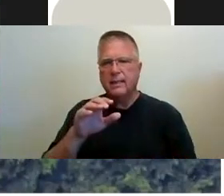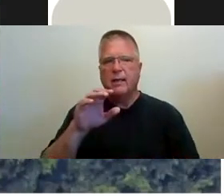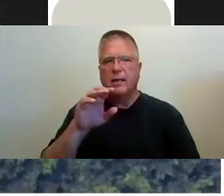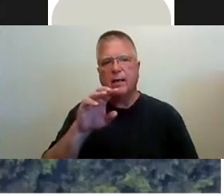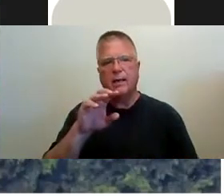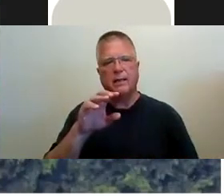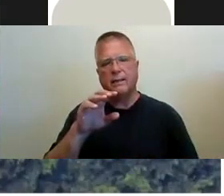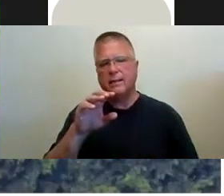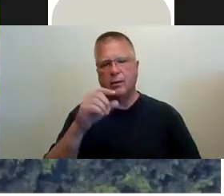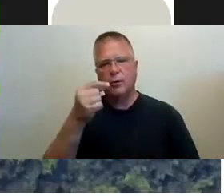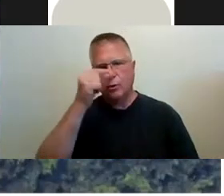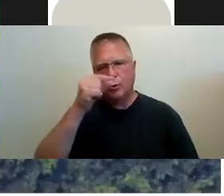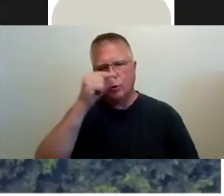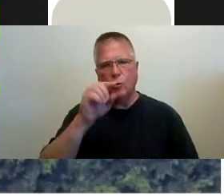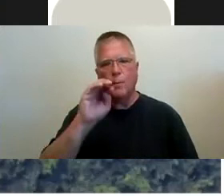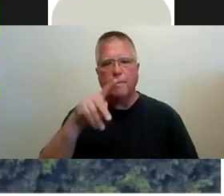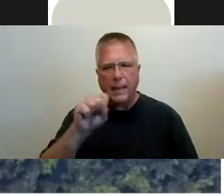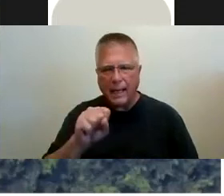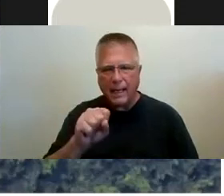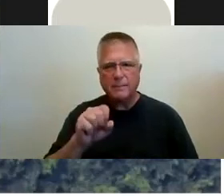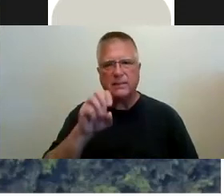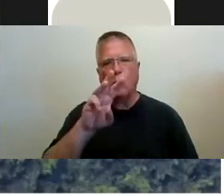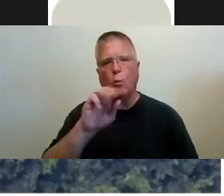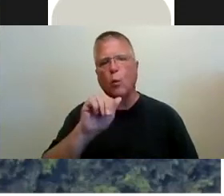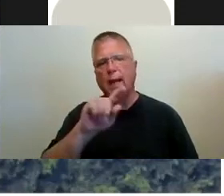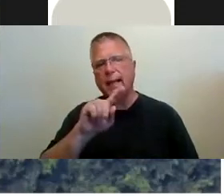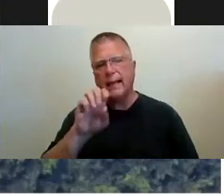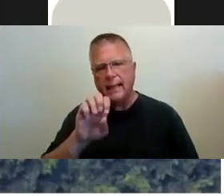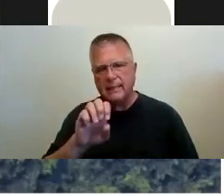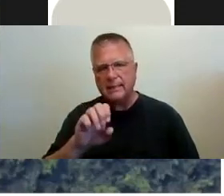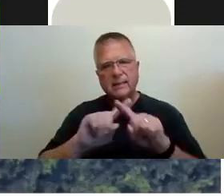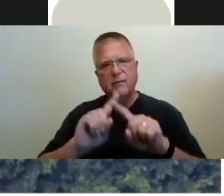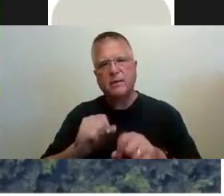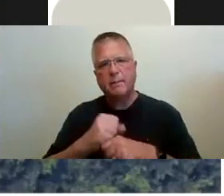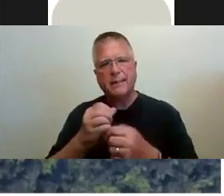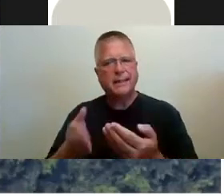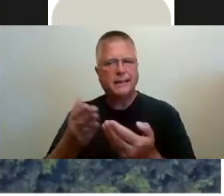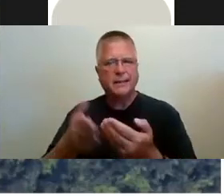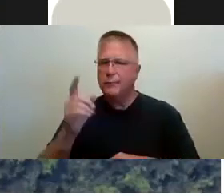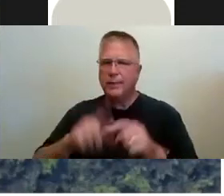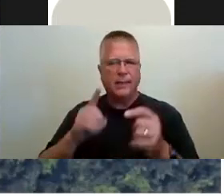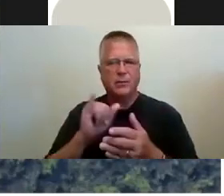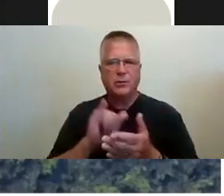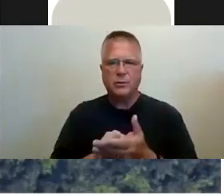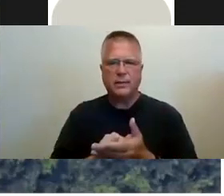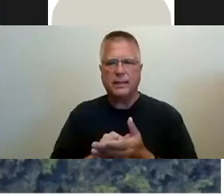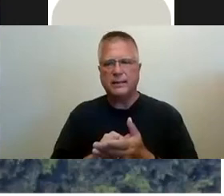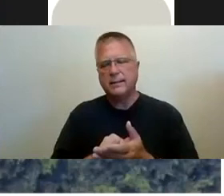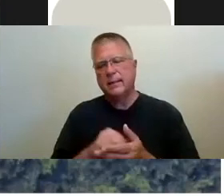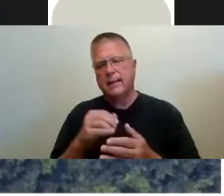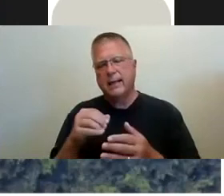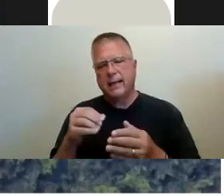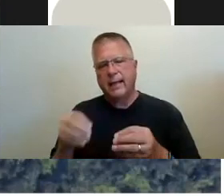easier to do that. There's not a whole lot that we can do about that. Resiliency, redundancy is good. You know, we